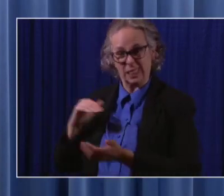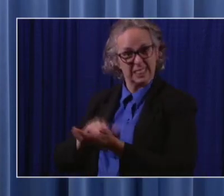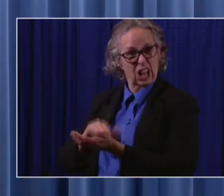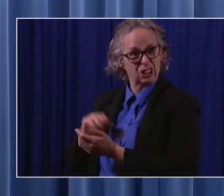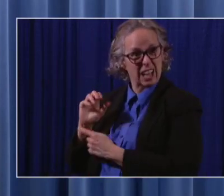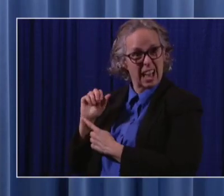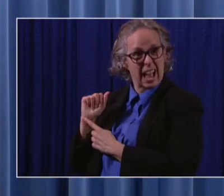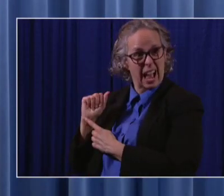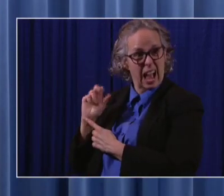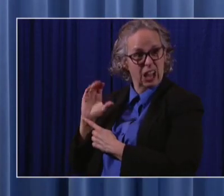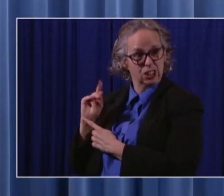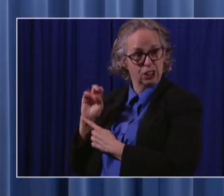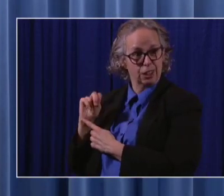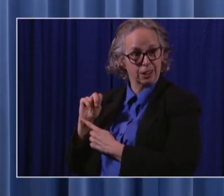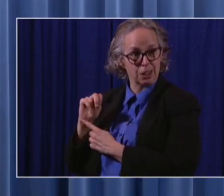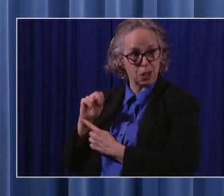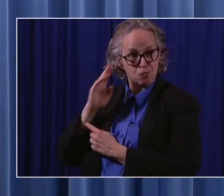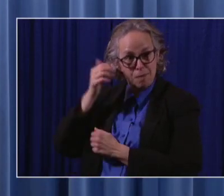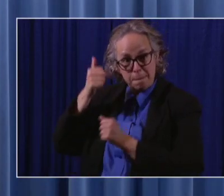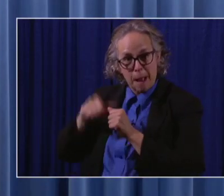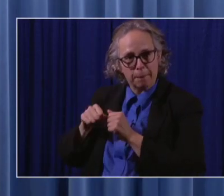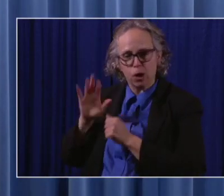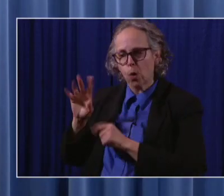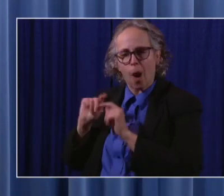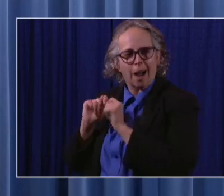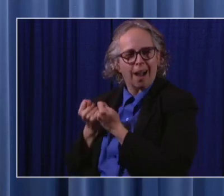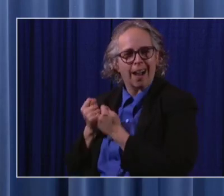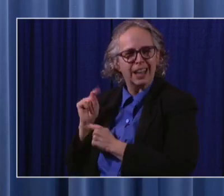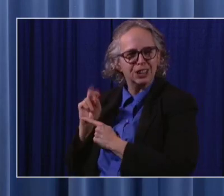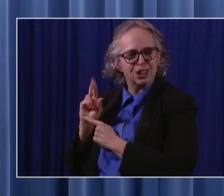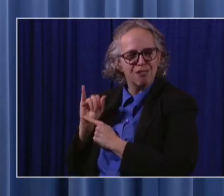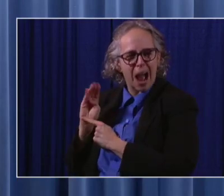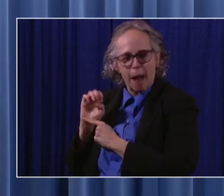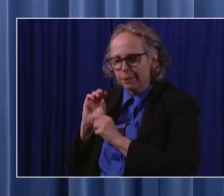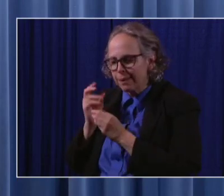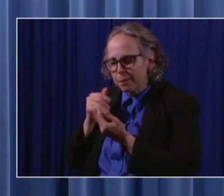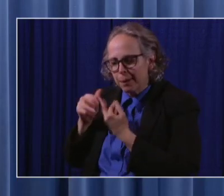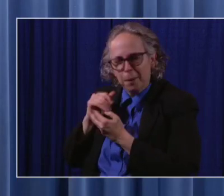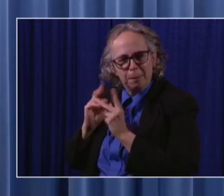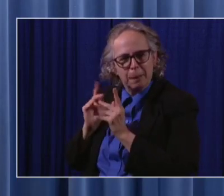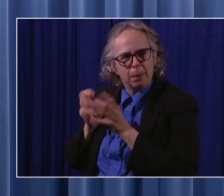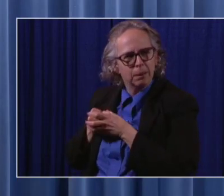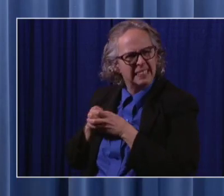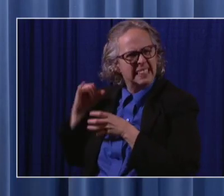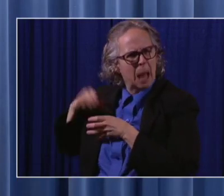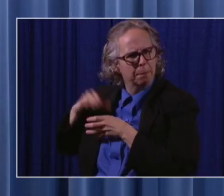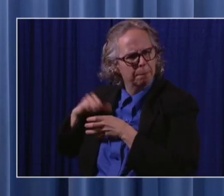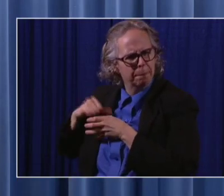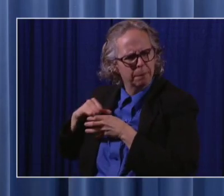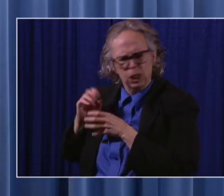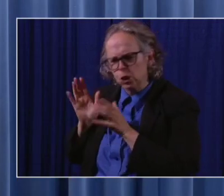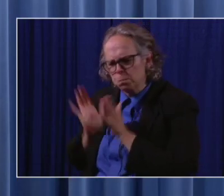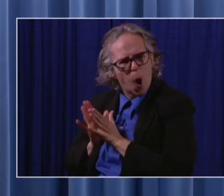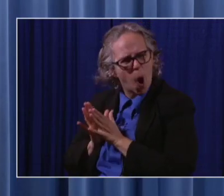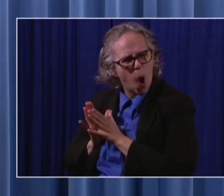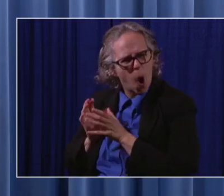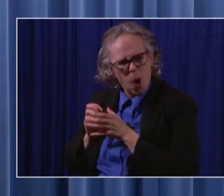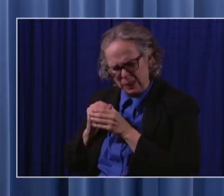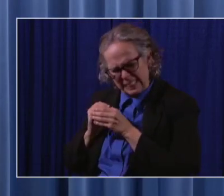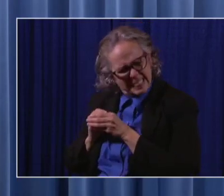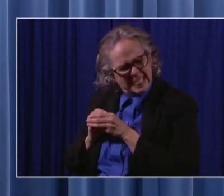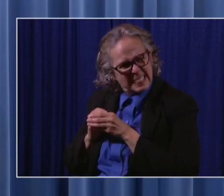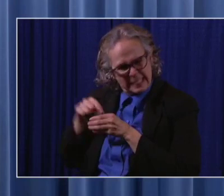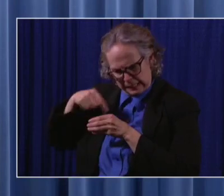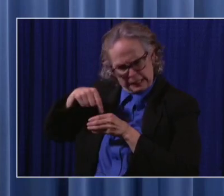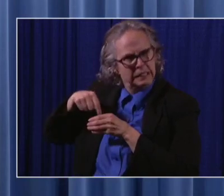whatever you call it, but it's your grouping of people that you interact with. Try to keep that as small group as possible. And then when you're interacting